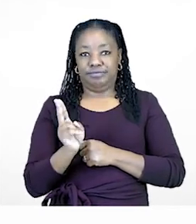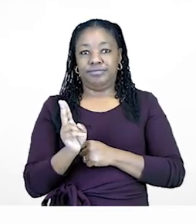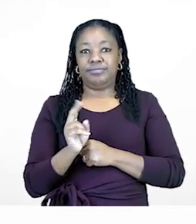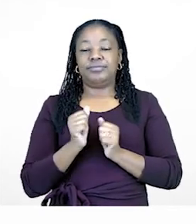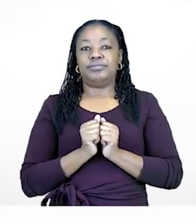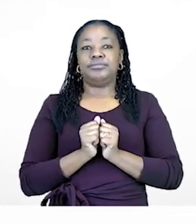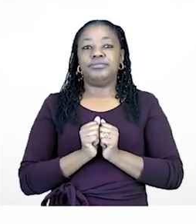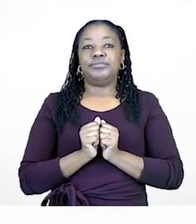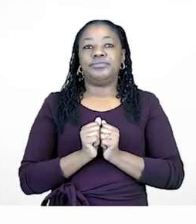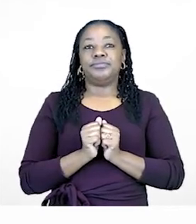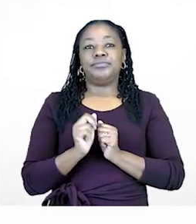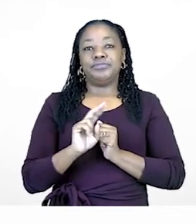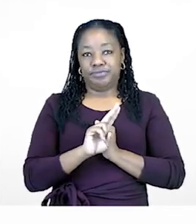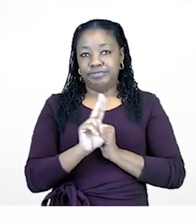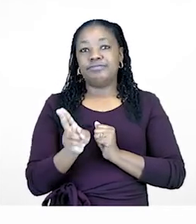makes is